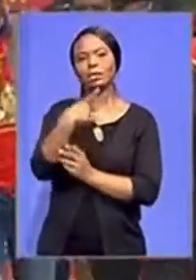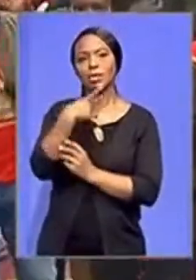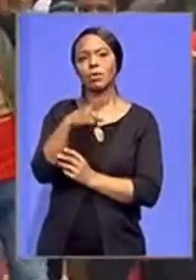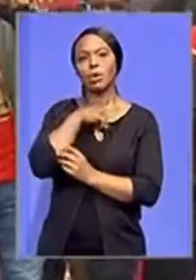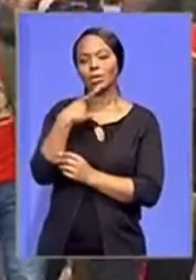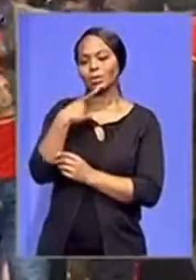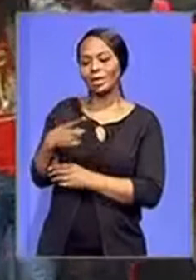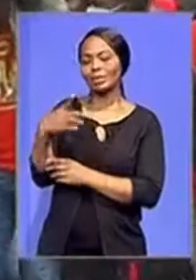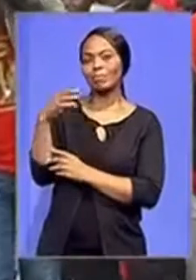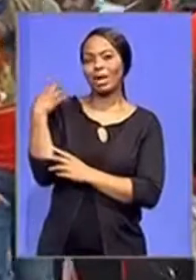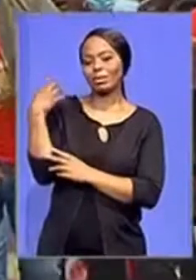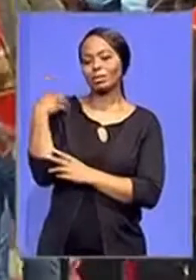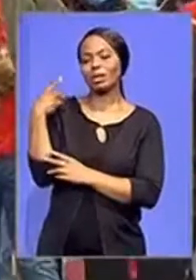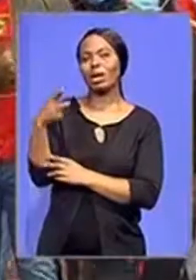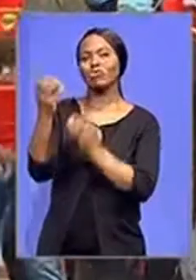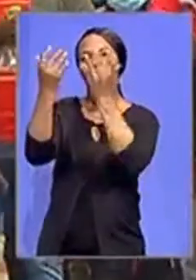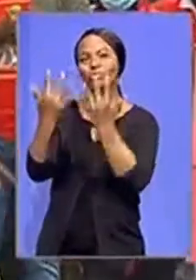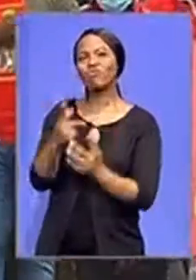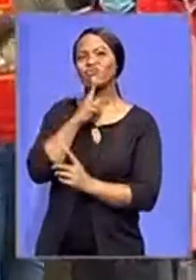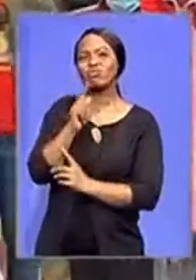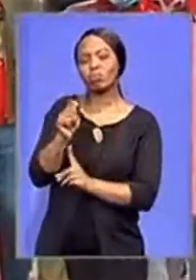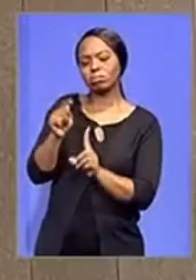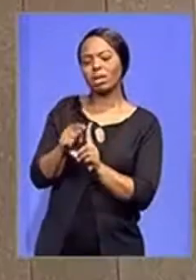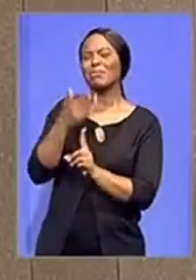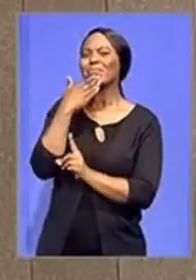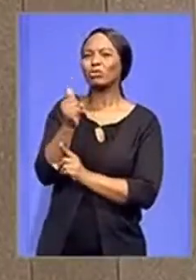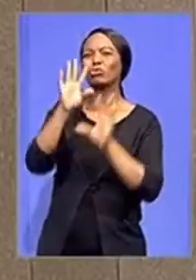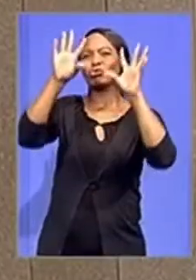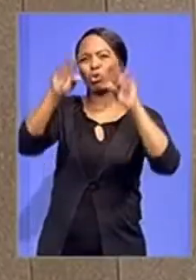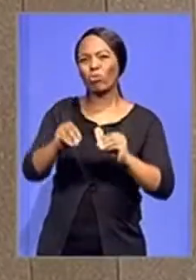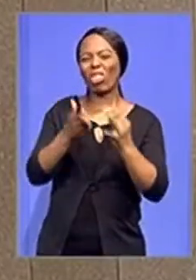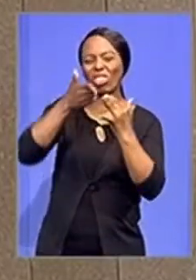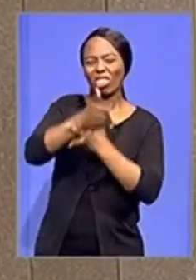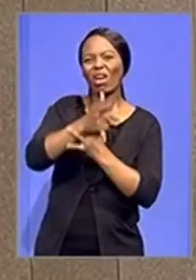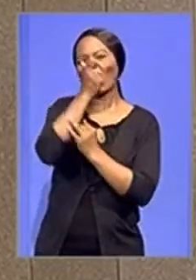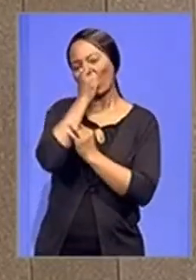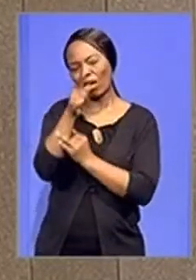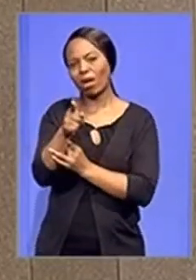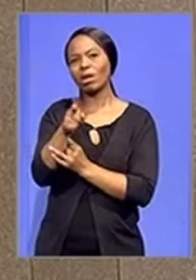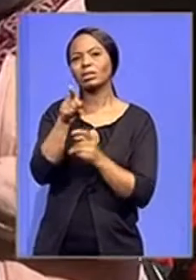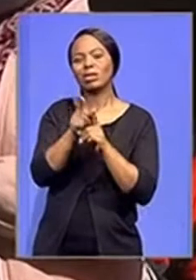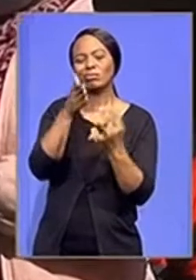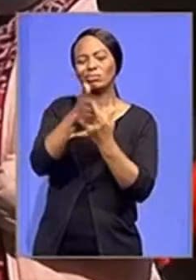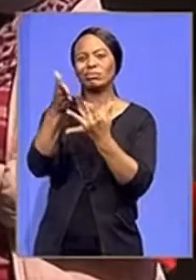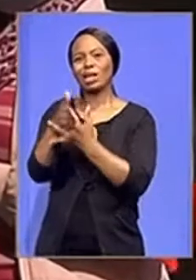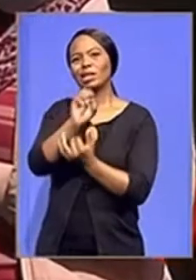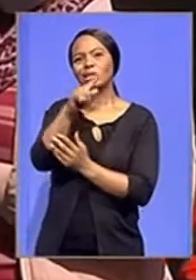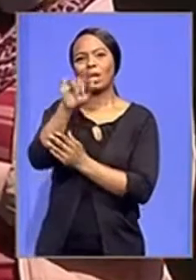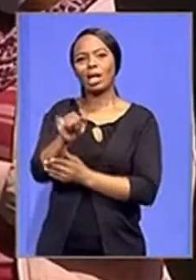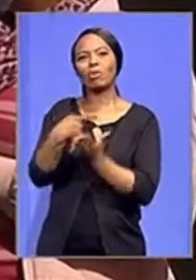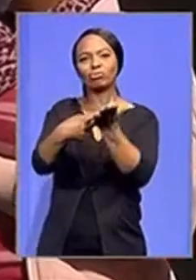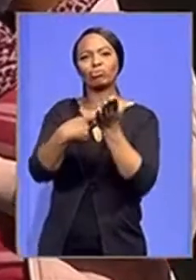Tona ya Matlotlo Tito Mboweni a imise go itshunya nko le go tlhotlheletsa SALGA mo dipuisanong. Mokgatlo wa badiri